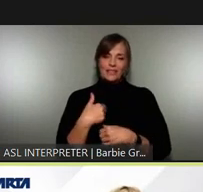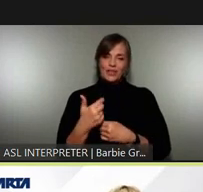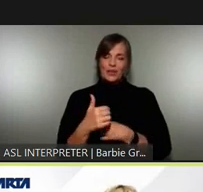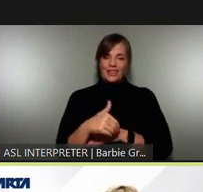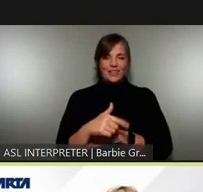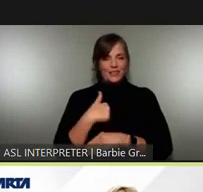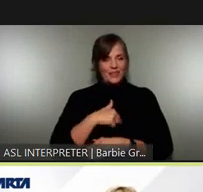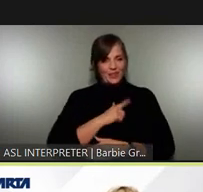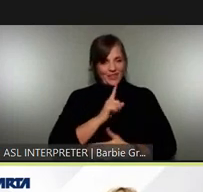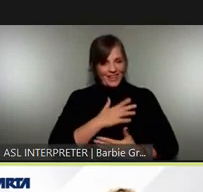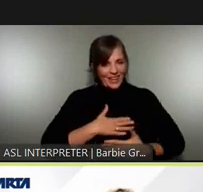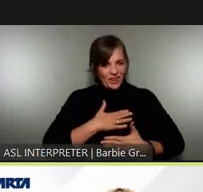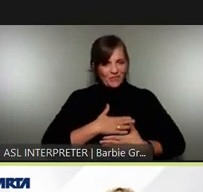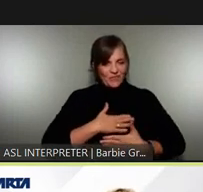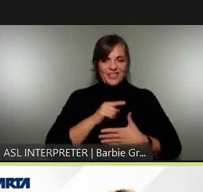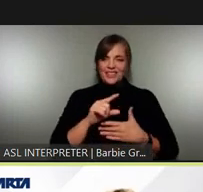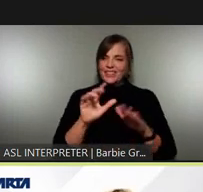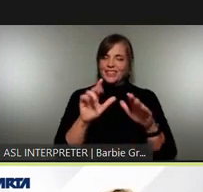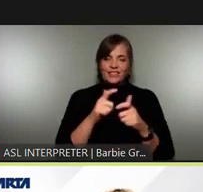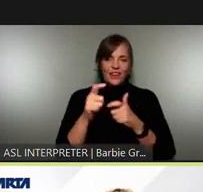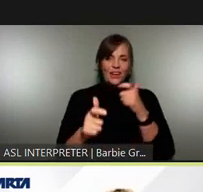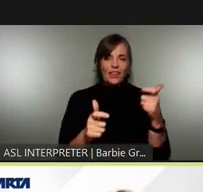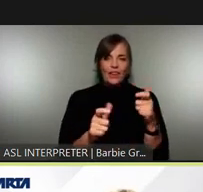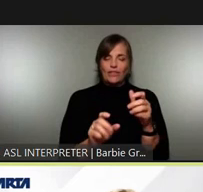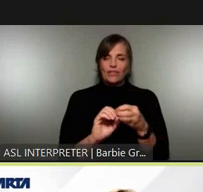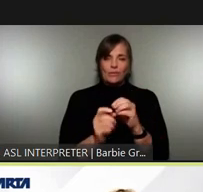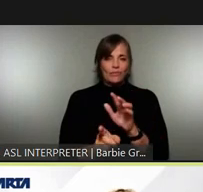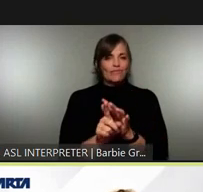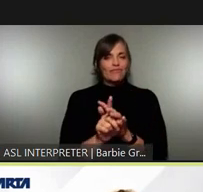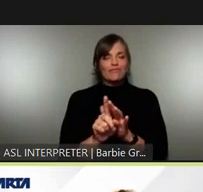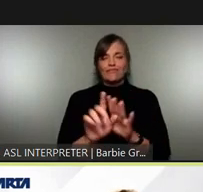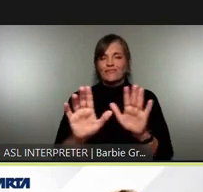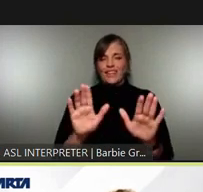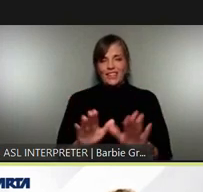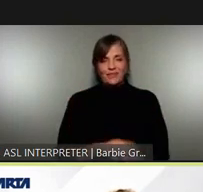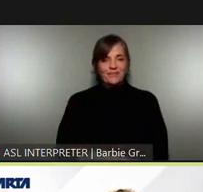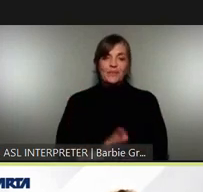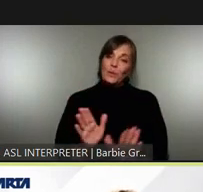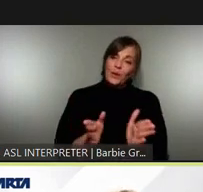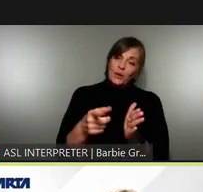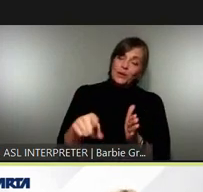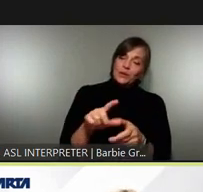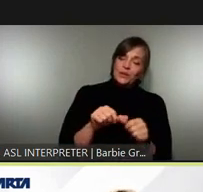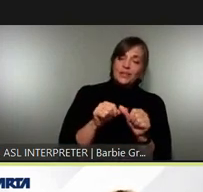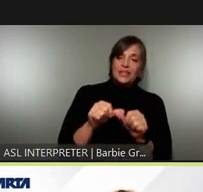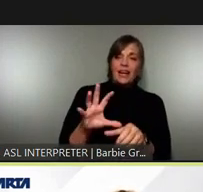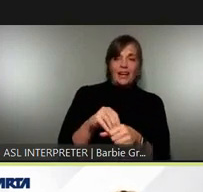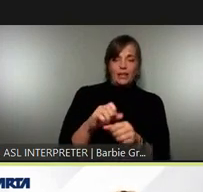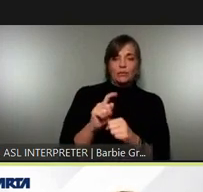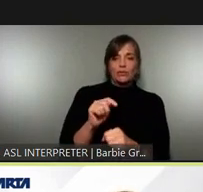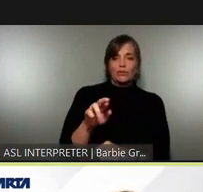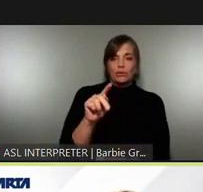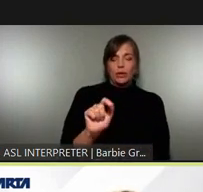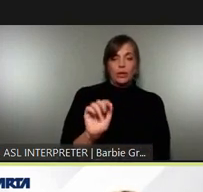We really appreciate this very large turnout. It's fantastic. And we encourage you to stay engaged with TARTA. With